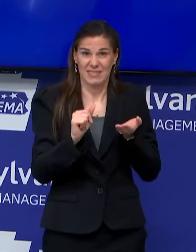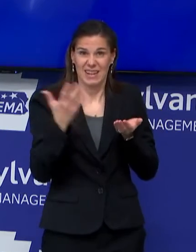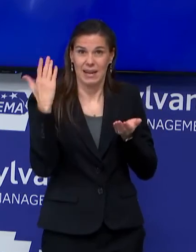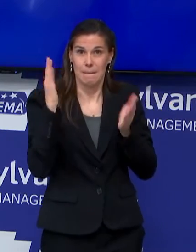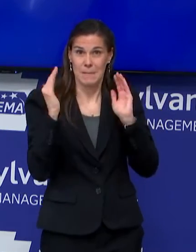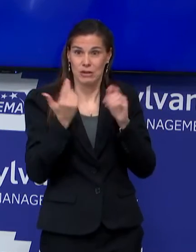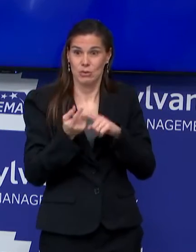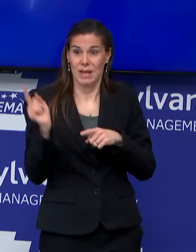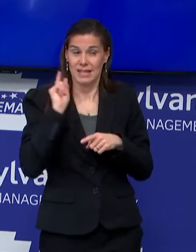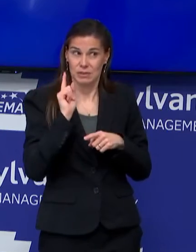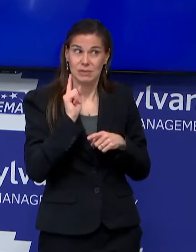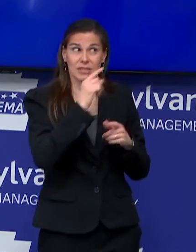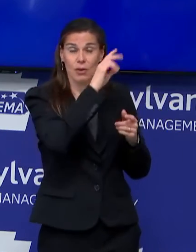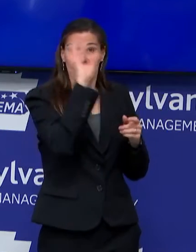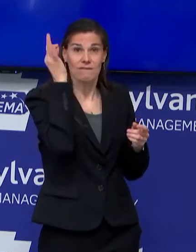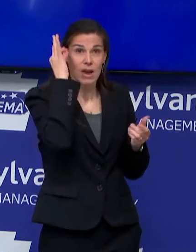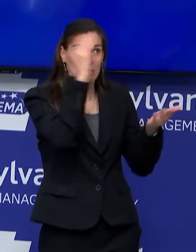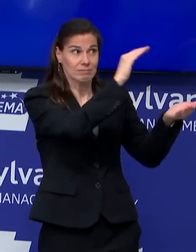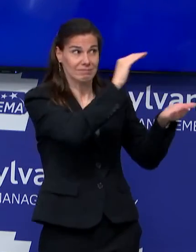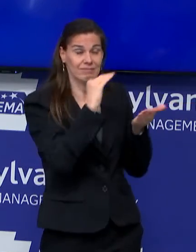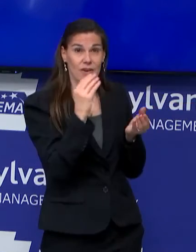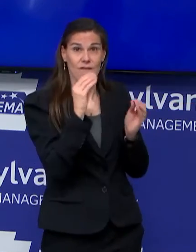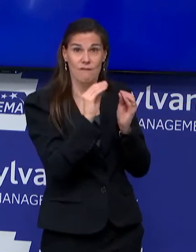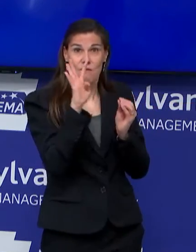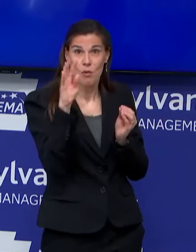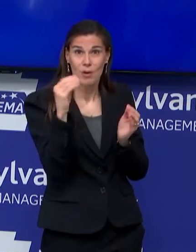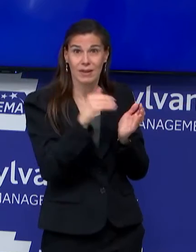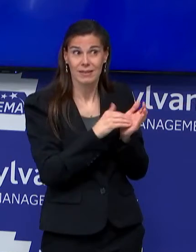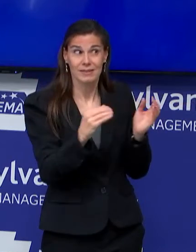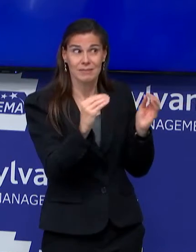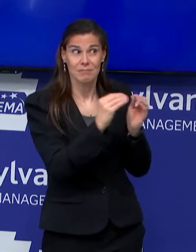we are absolutely seeing more vaccine come into the Commonwealth.